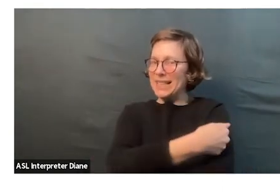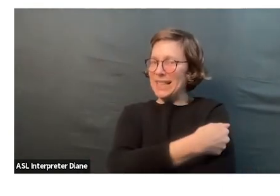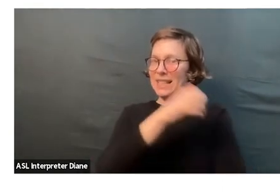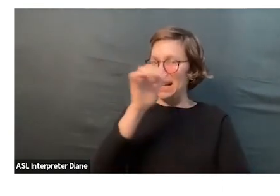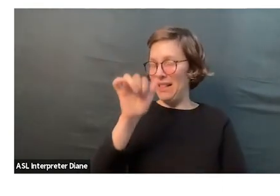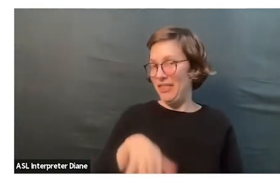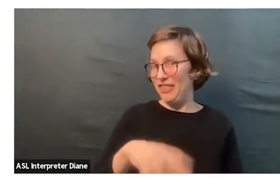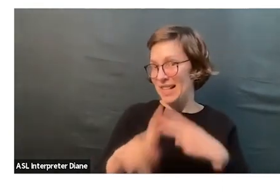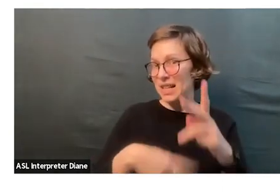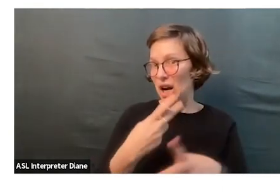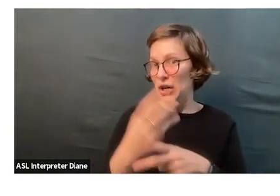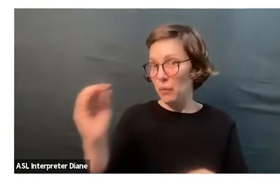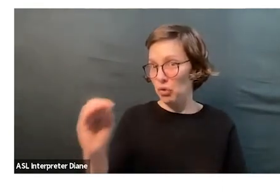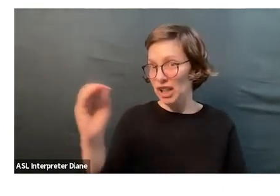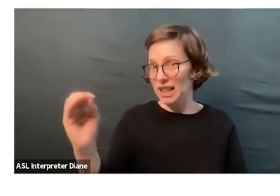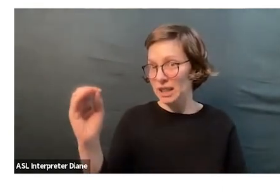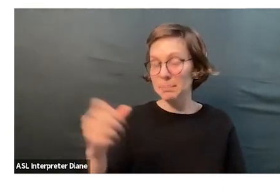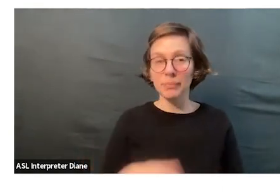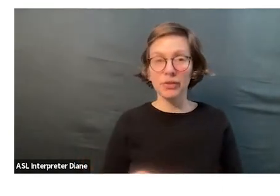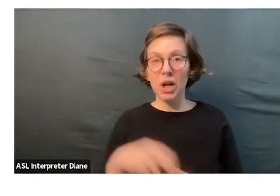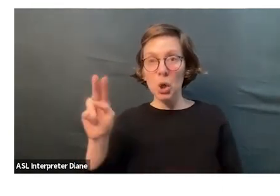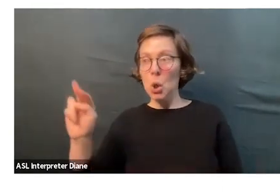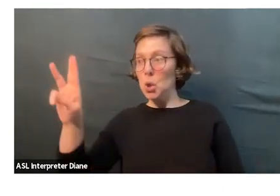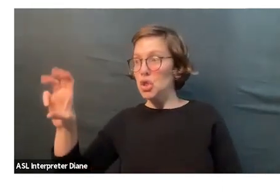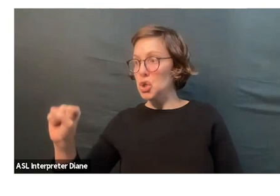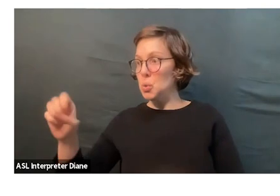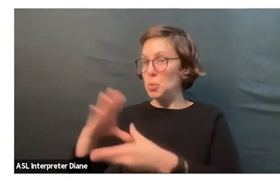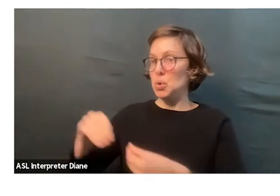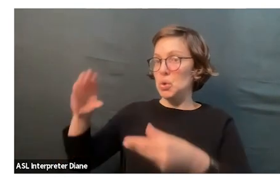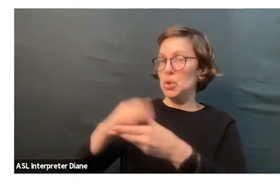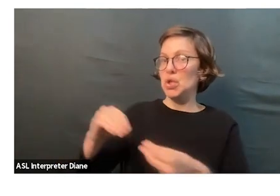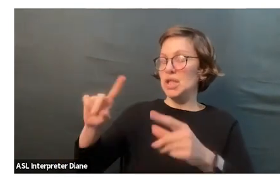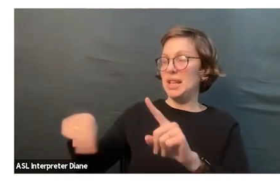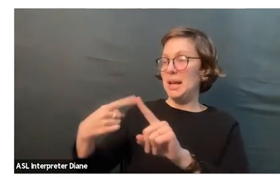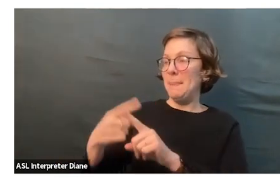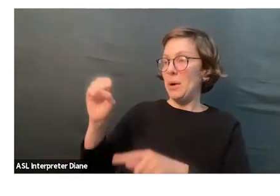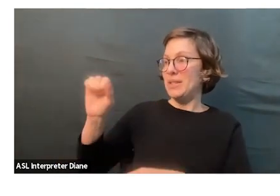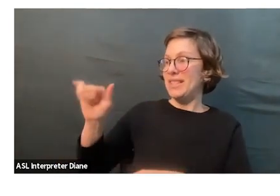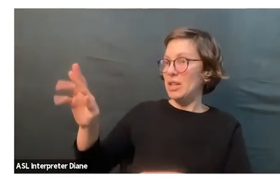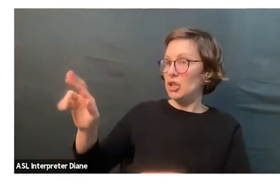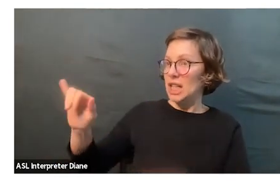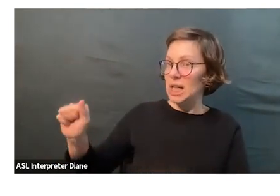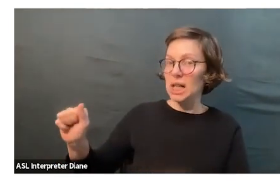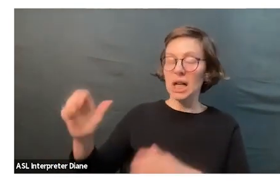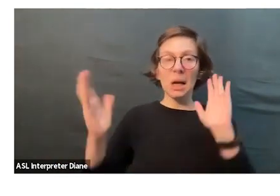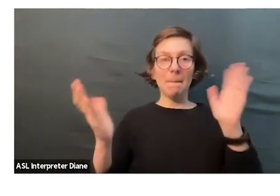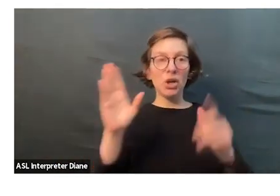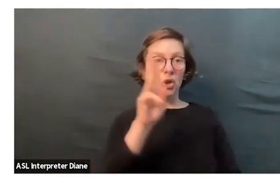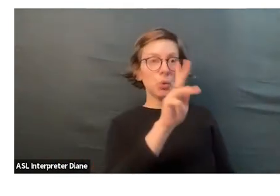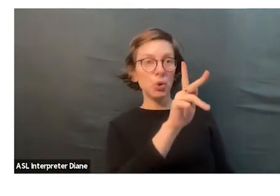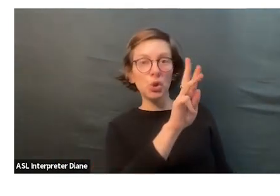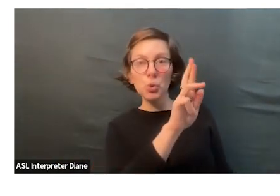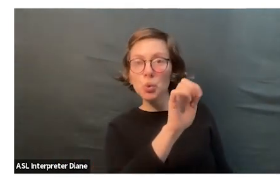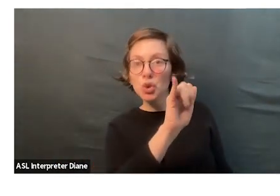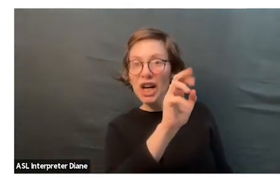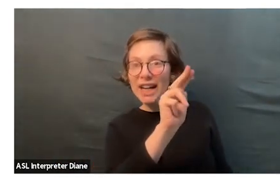our, when I'm done with having the best of everything, it's not my problem anymore. But I would also say, in terms